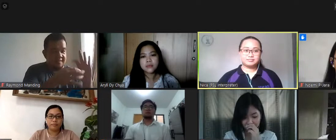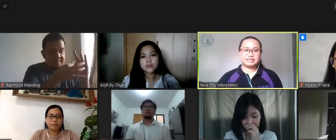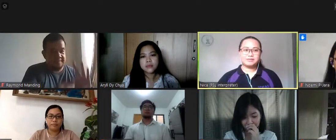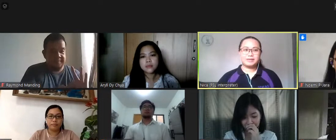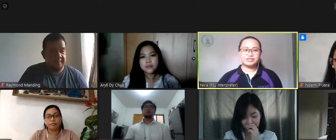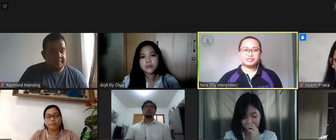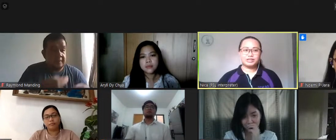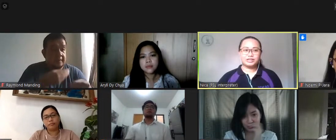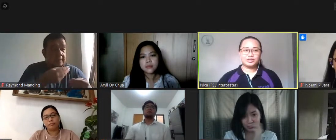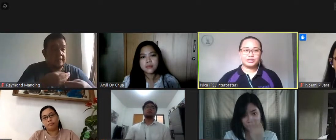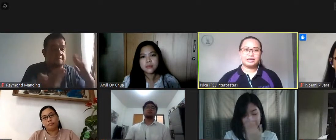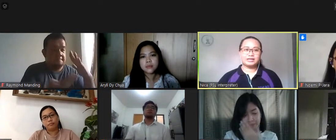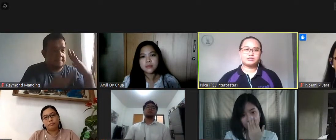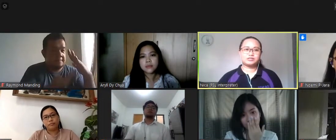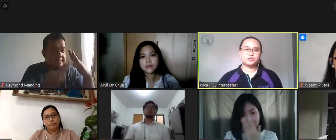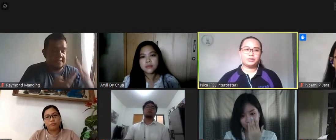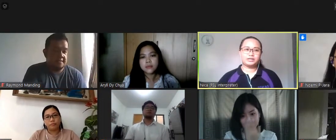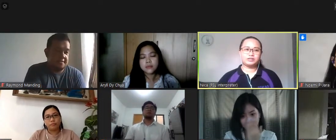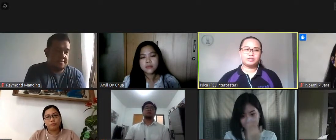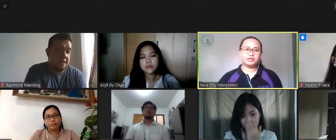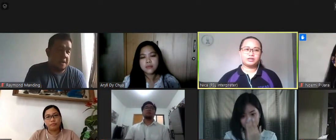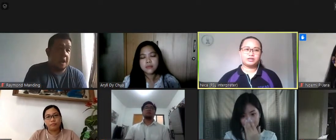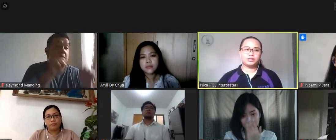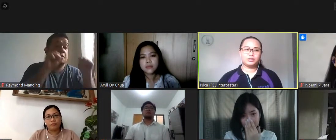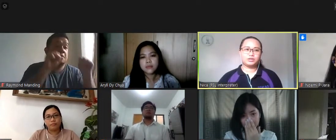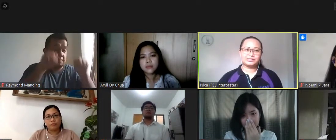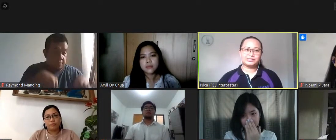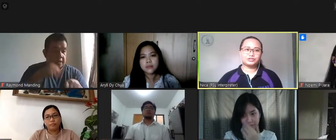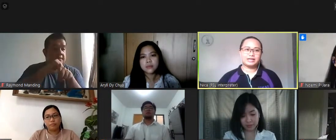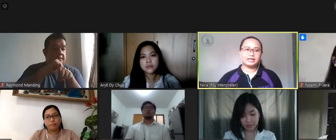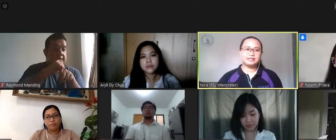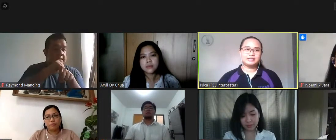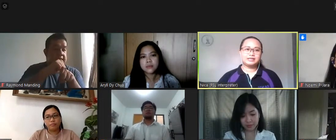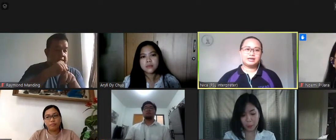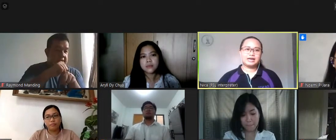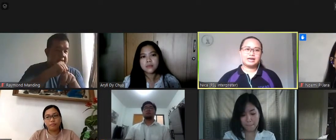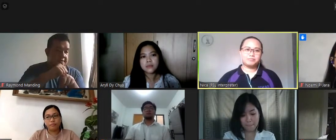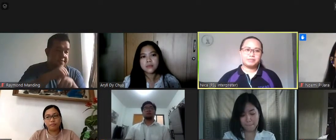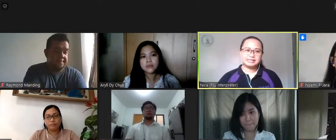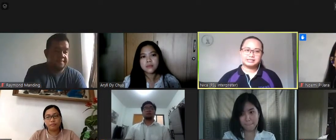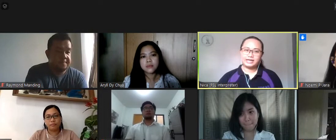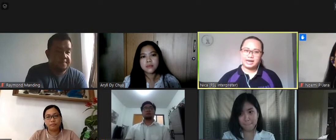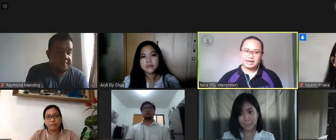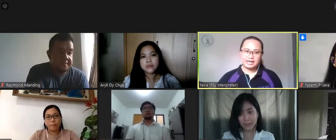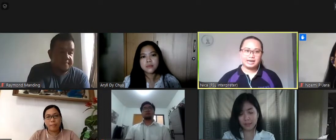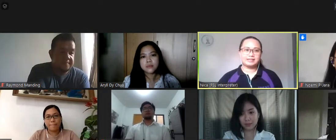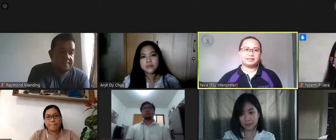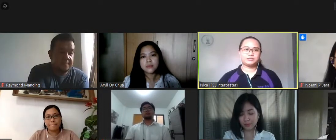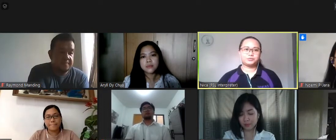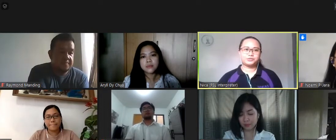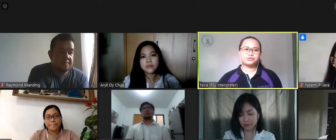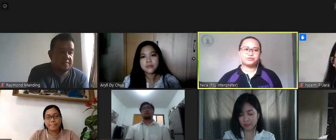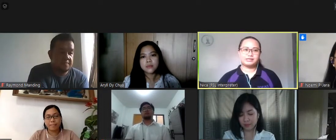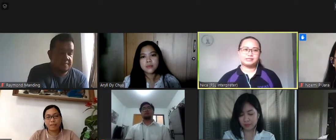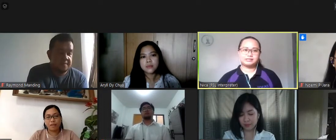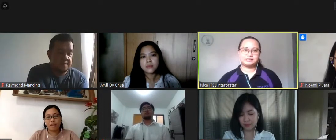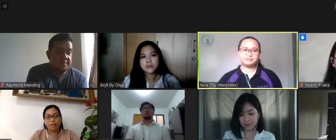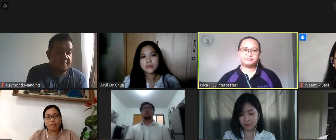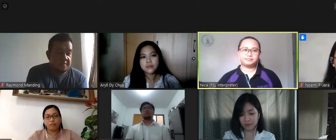Kasi may FSL law naman and so we could always look to that. Kahit basic training lang, I think that would